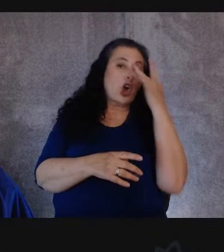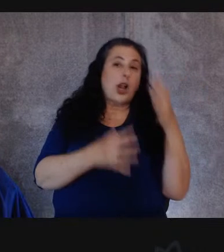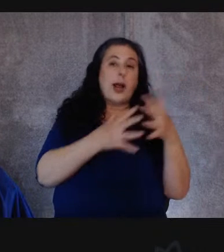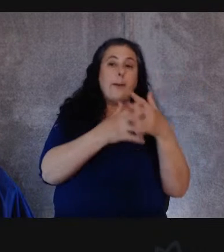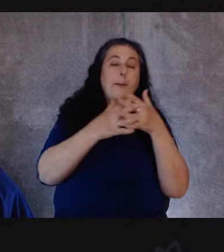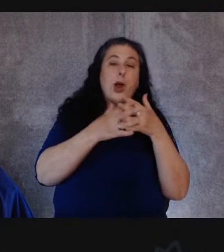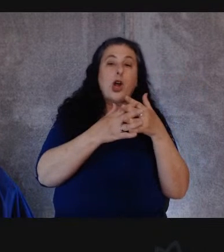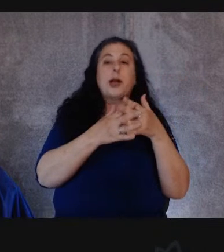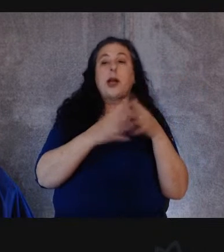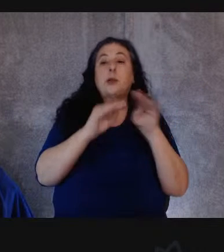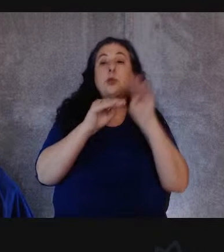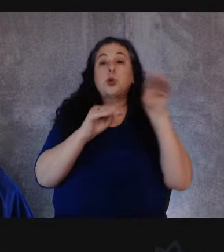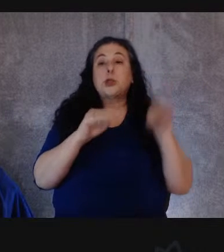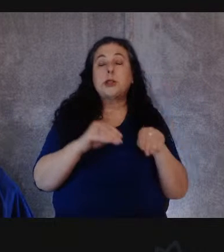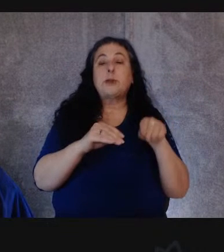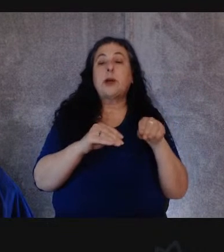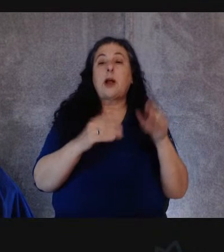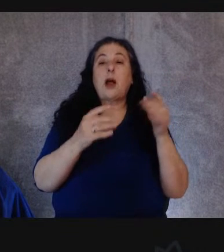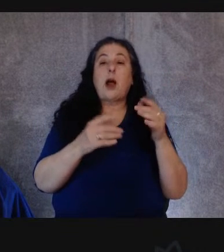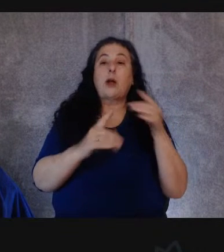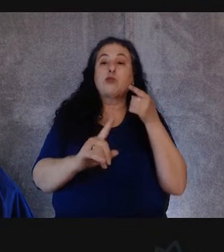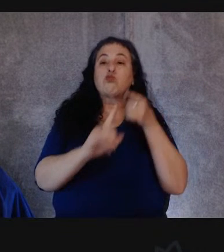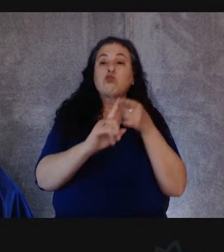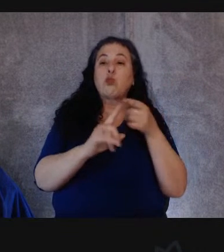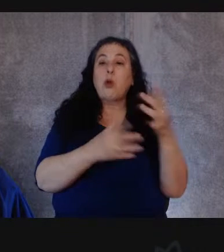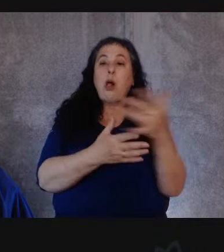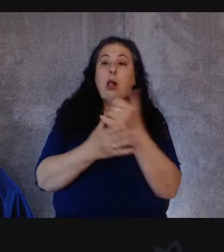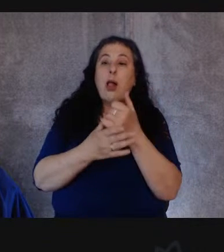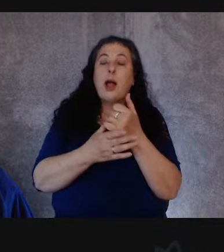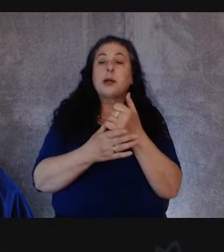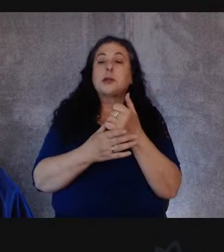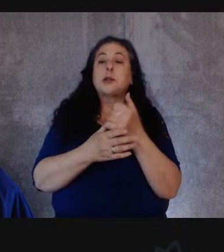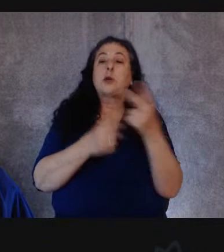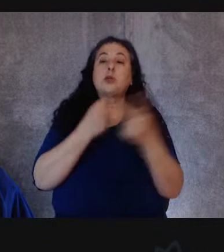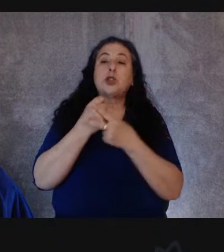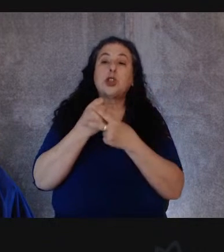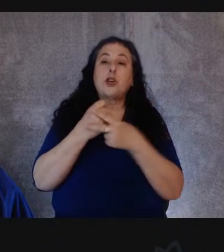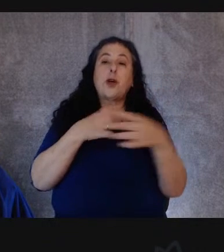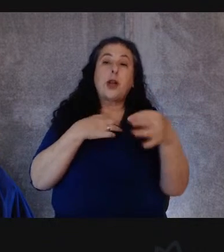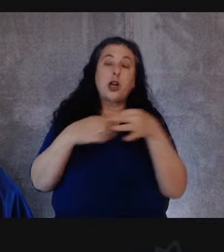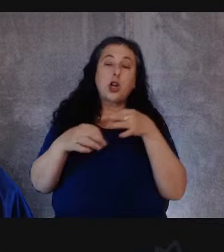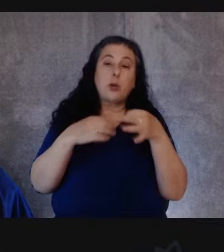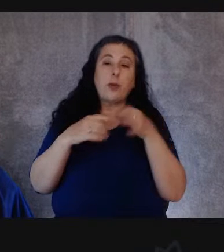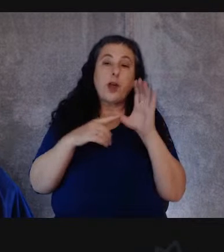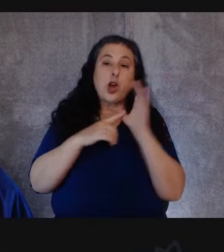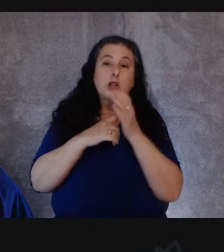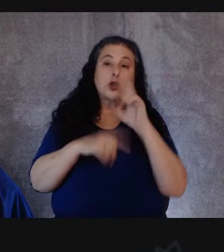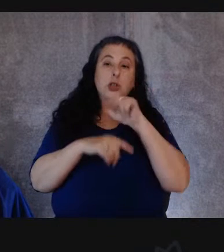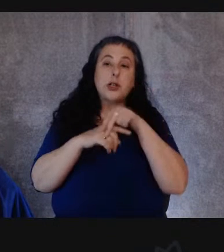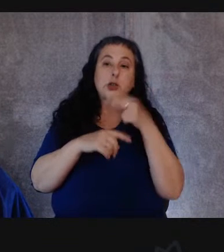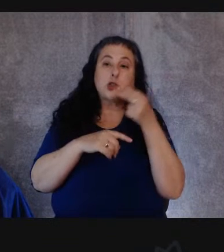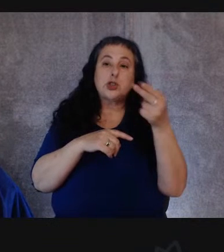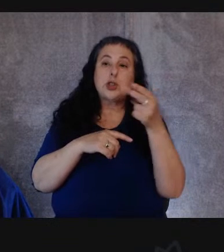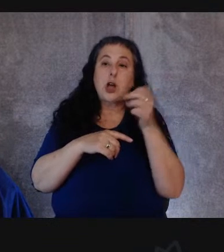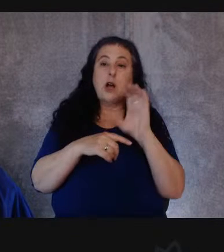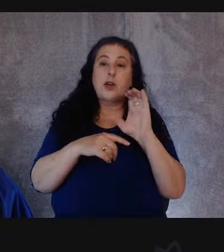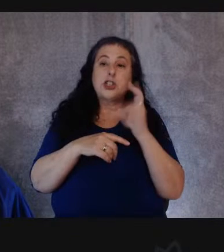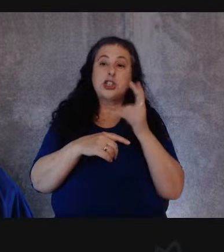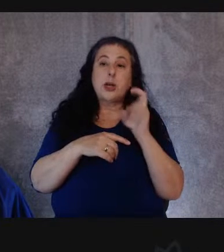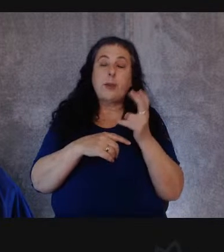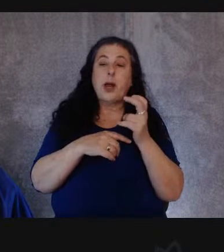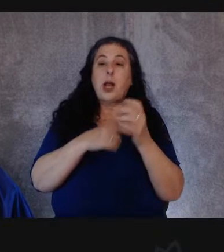mission is to collect, preserve, and interpret the cultural and natural history of Champaign County for